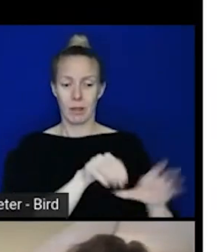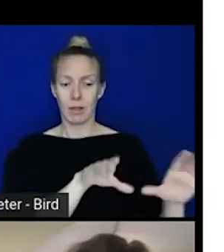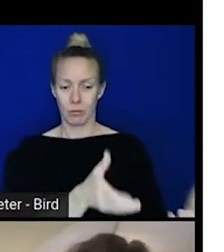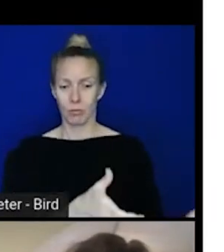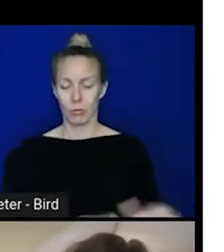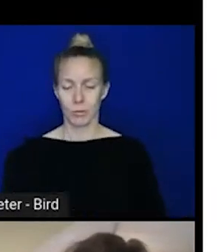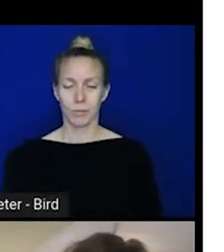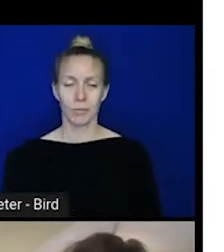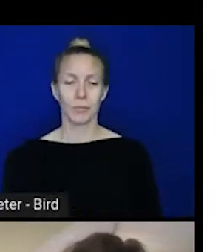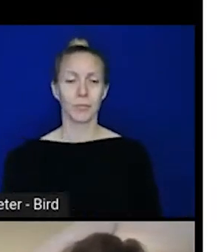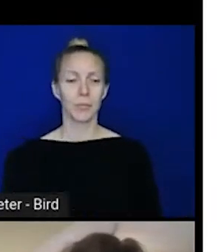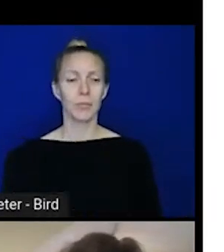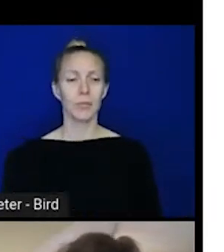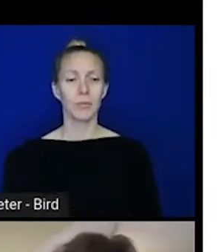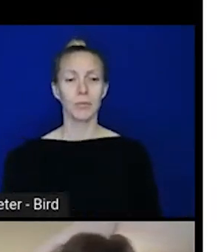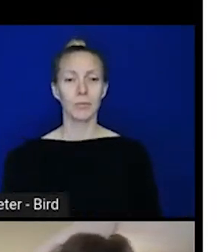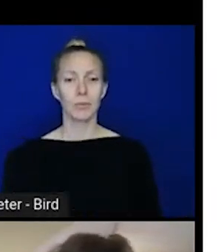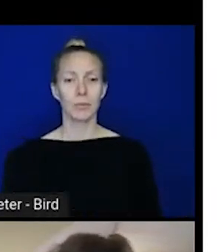So